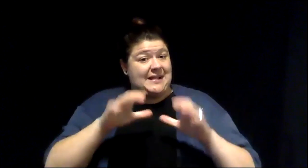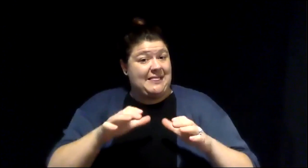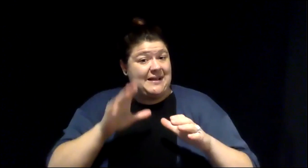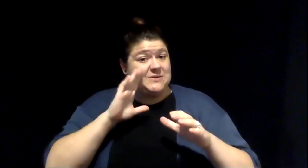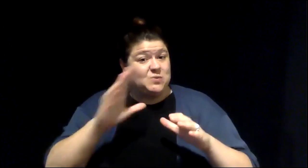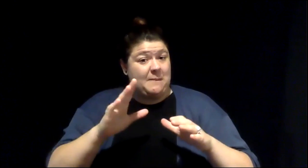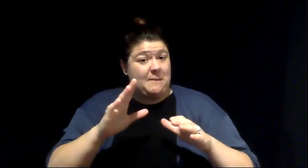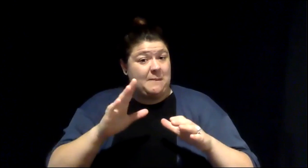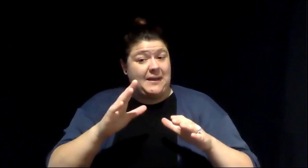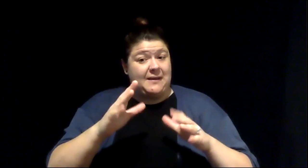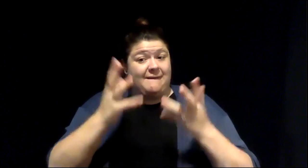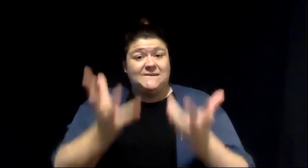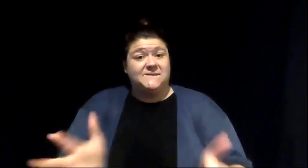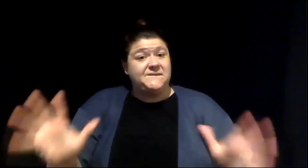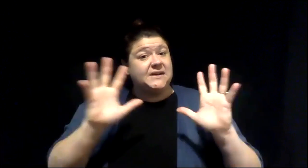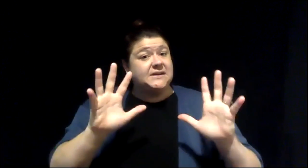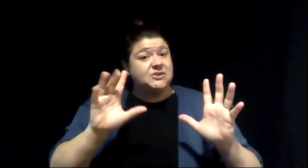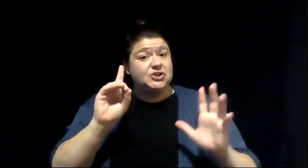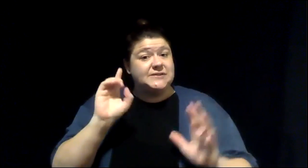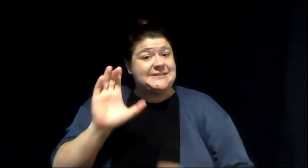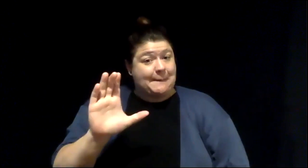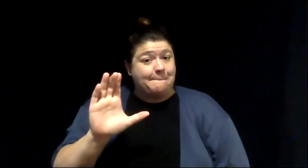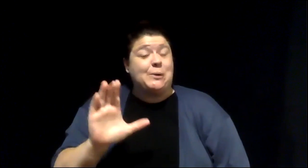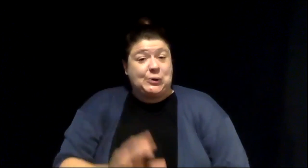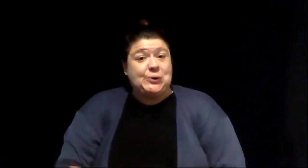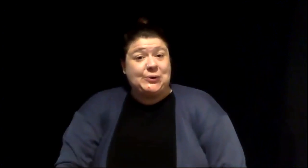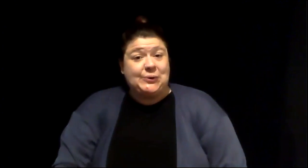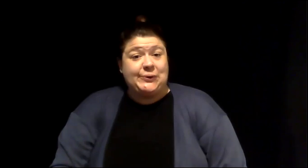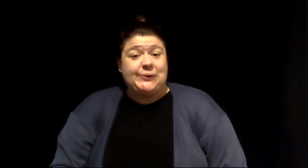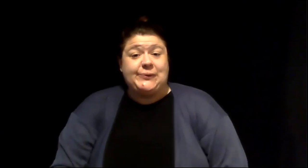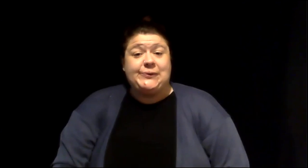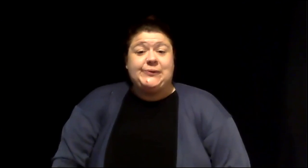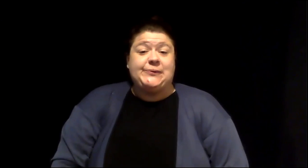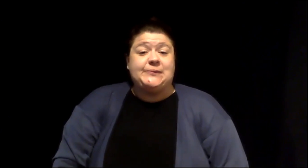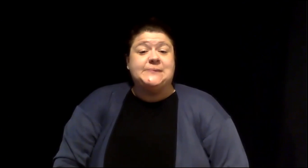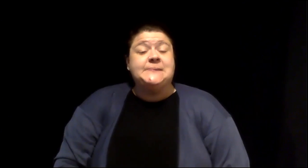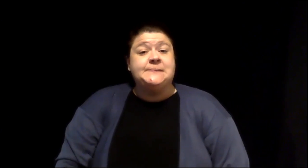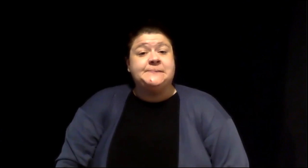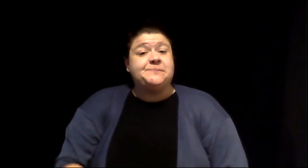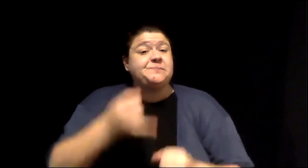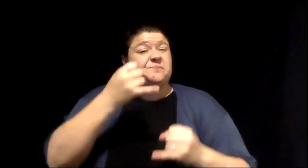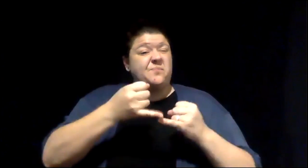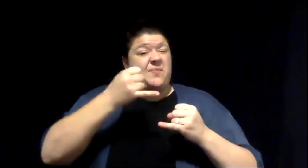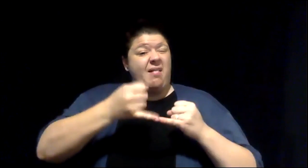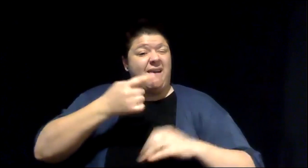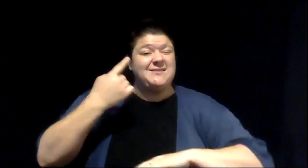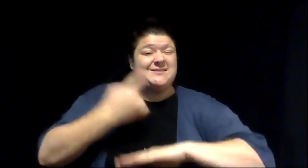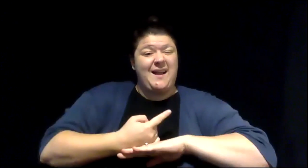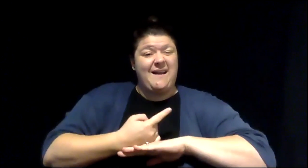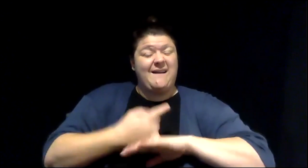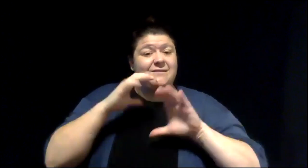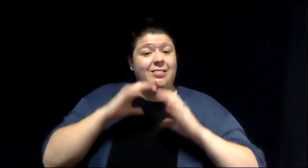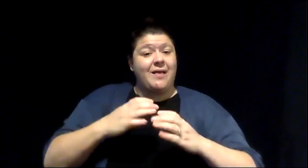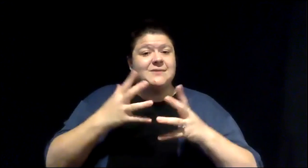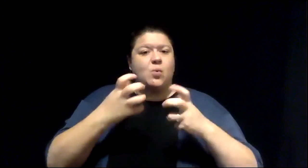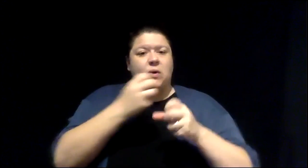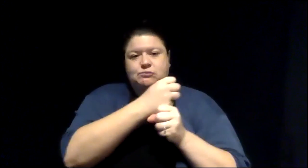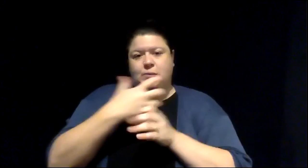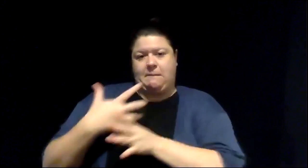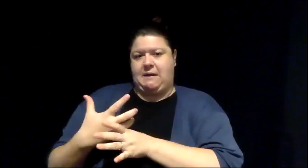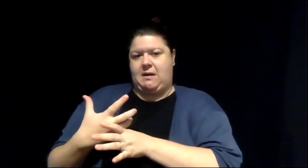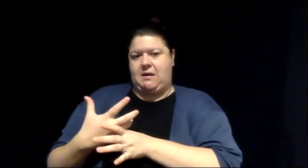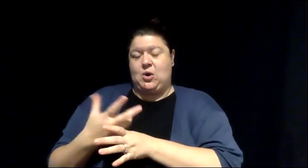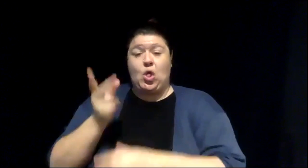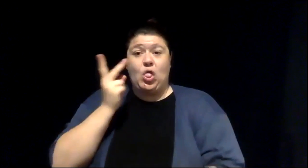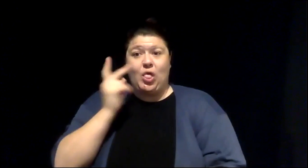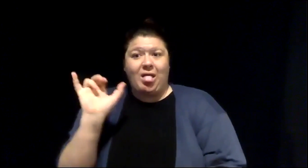next month, in December. And on the last day of class, I want to prepare you for what will happen